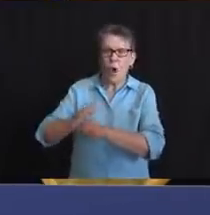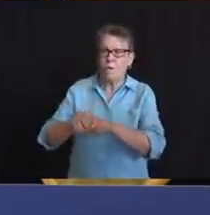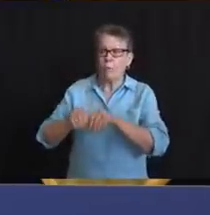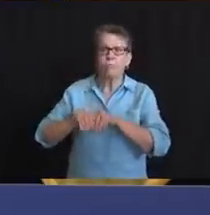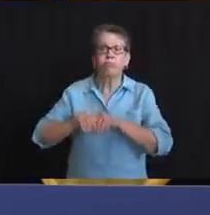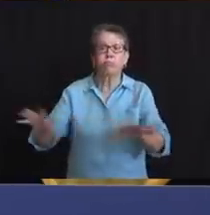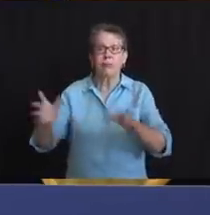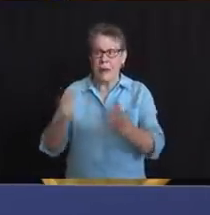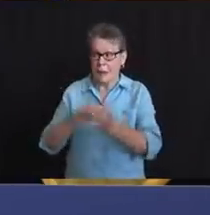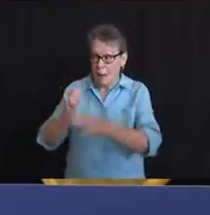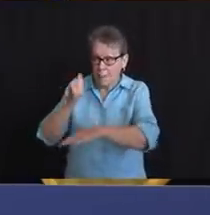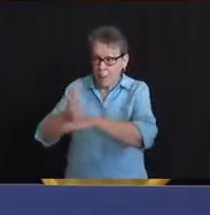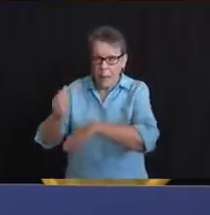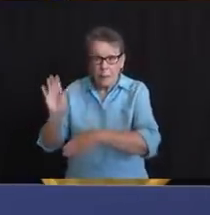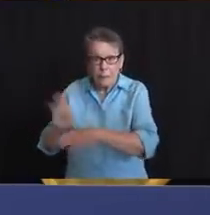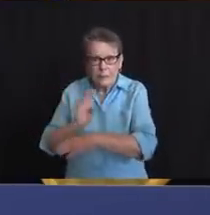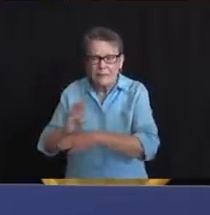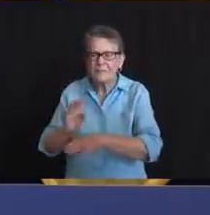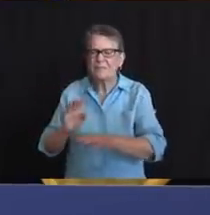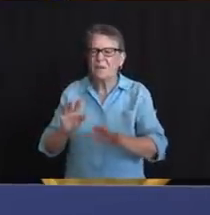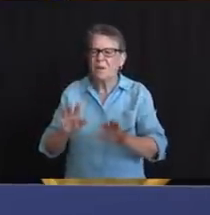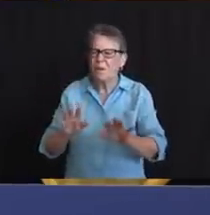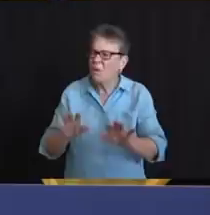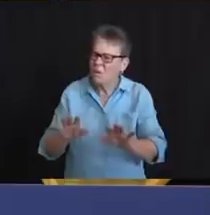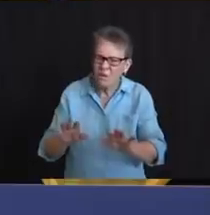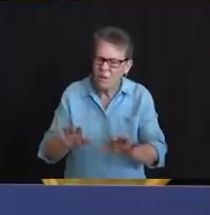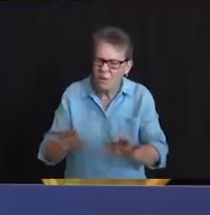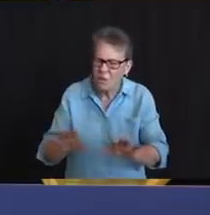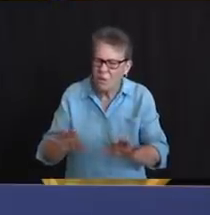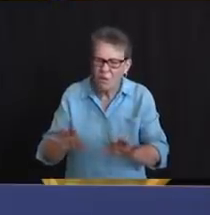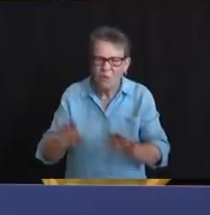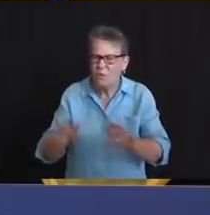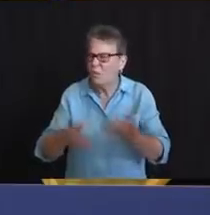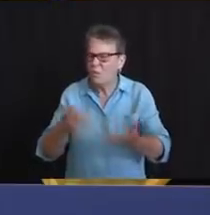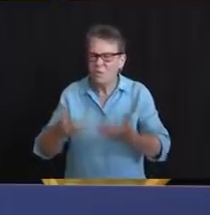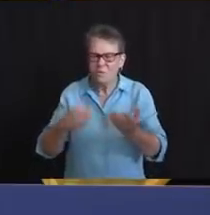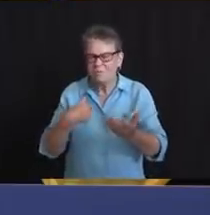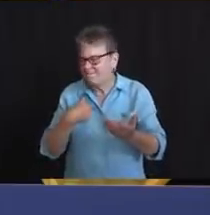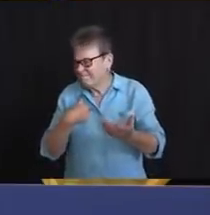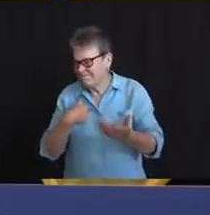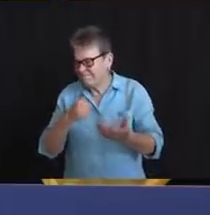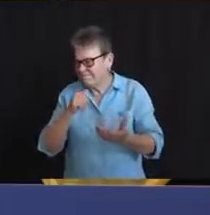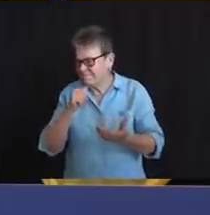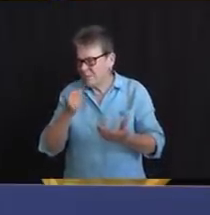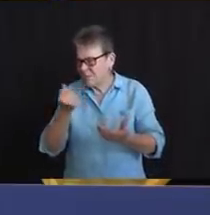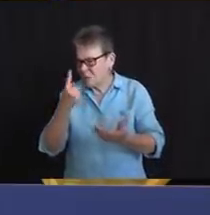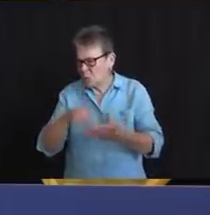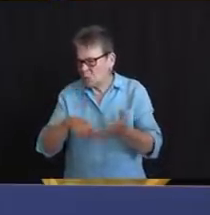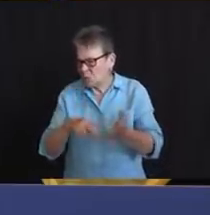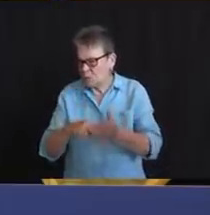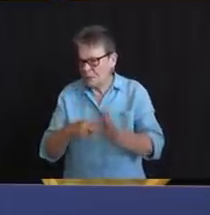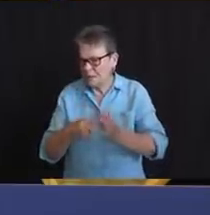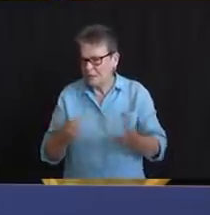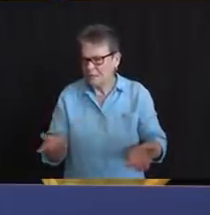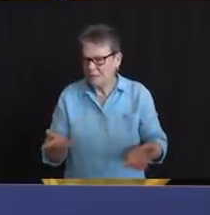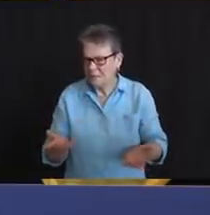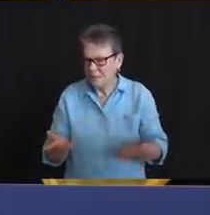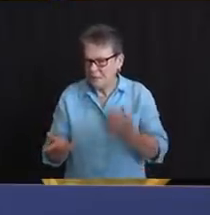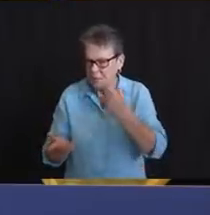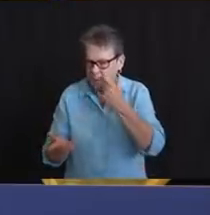COVID outbreaks, but that doesn't seem to extend to non-essential businesses. Thank you. Thank you.